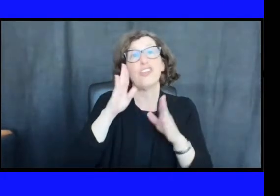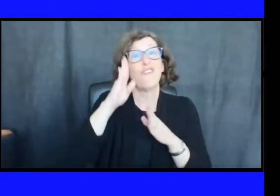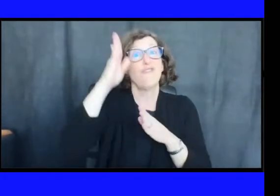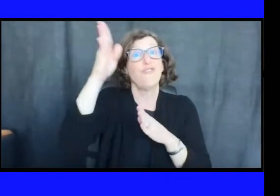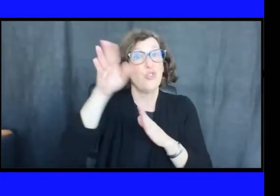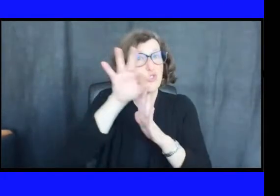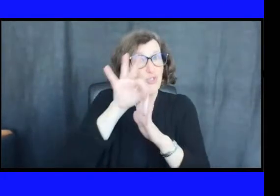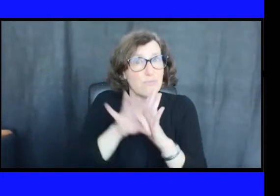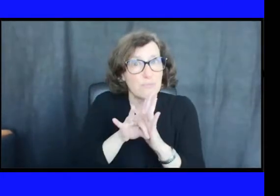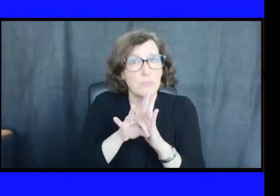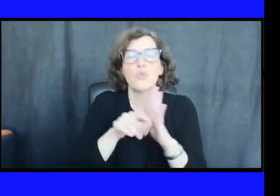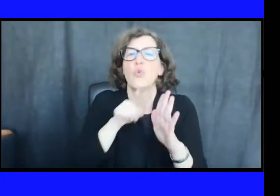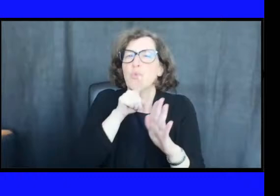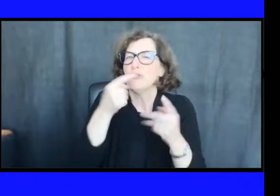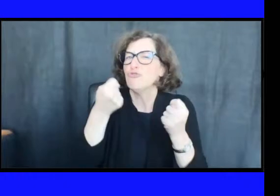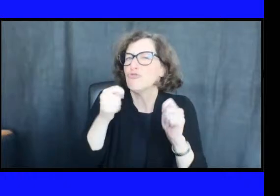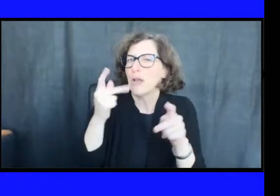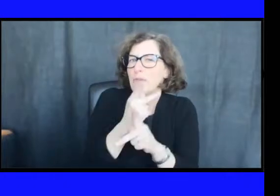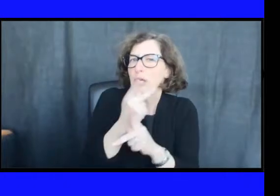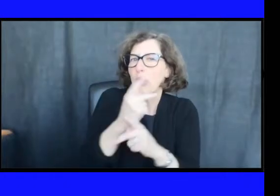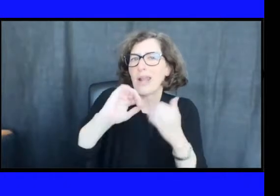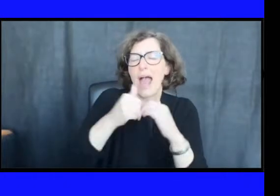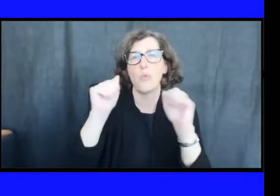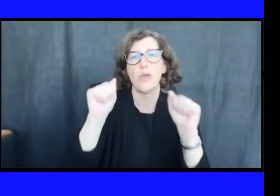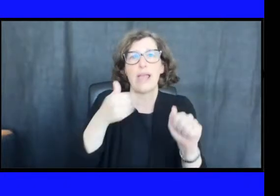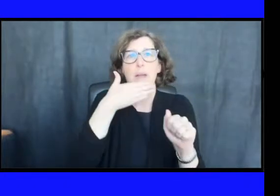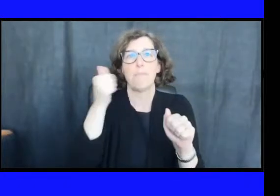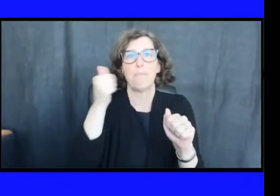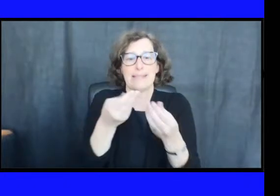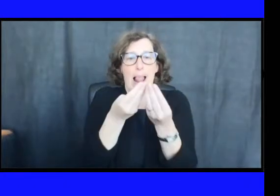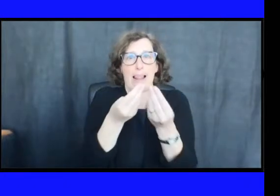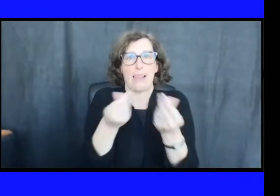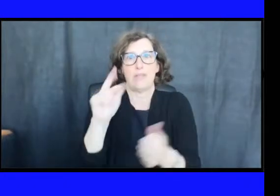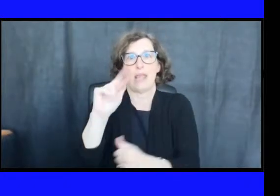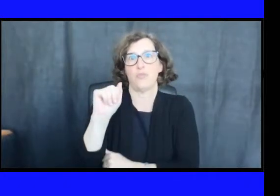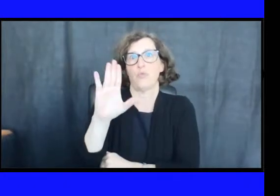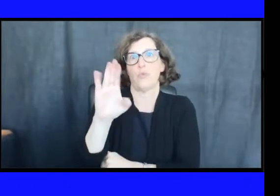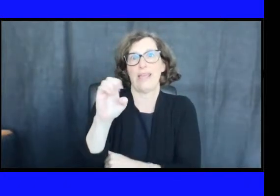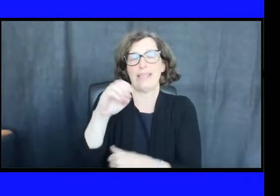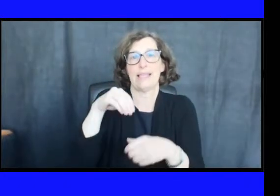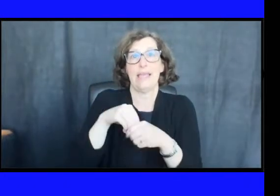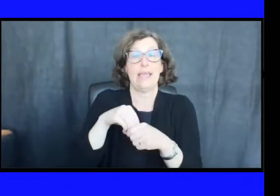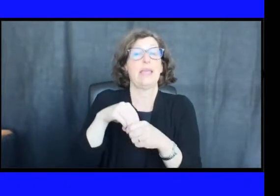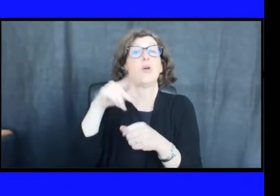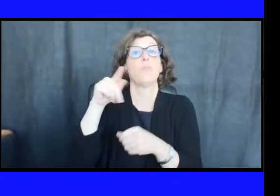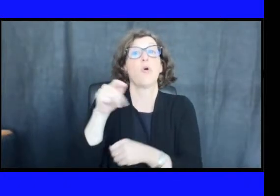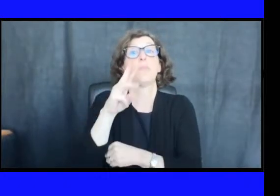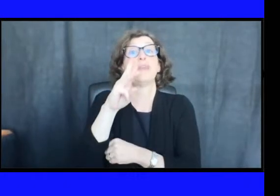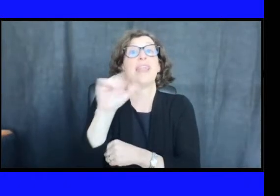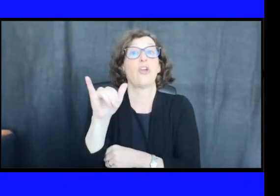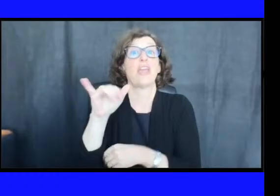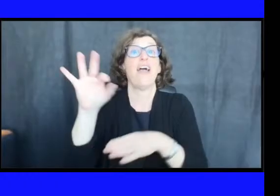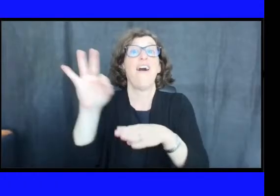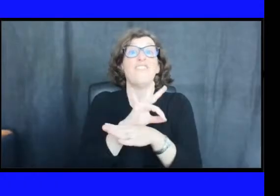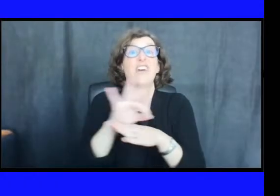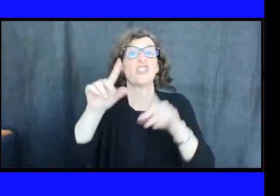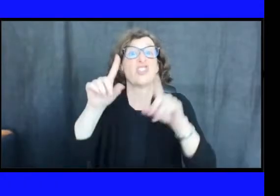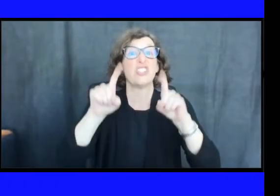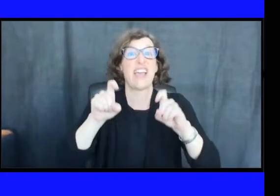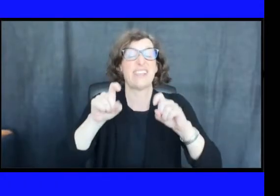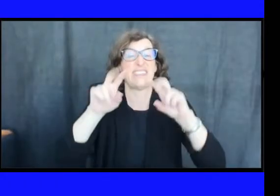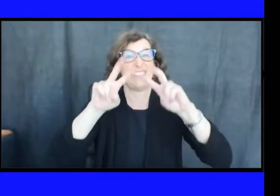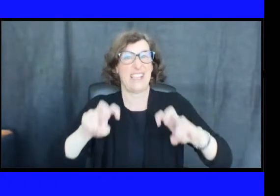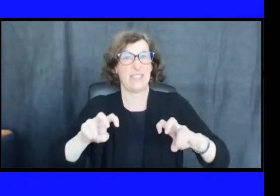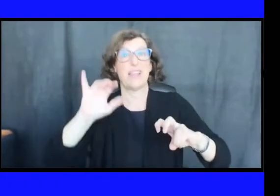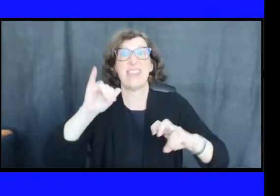our patients with sickle cell. The reason why we've been focused on sickle cell is Health and Hospitals is one of the largest providers of